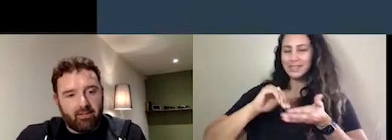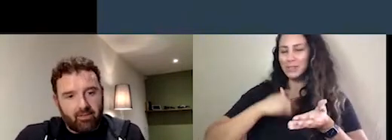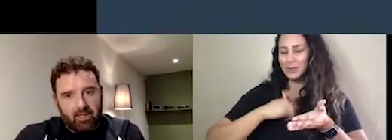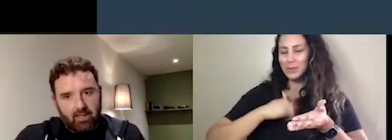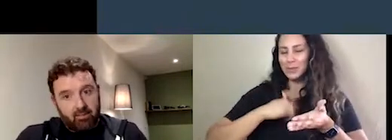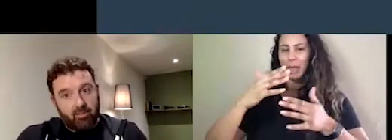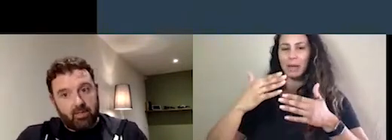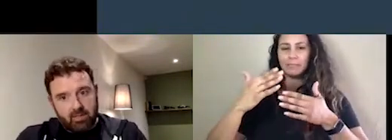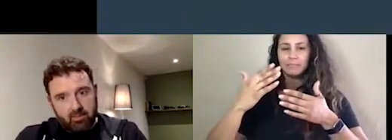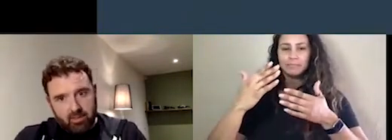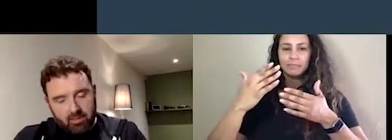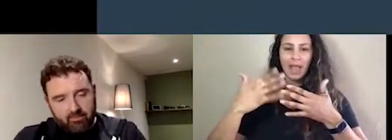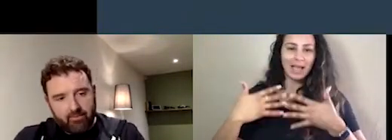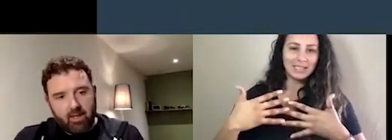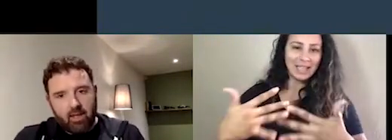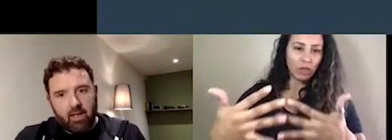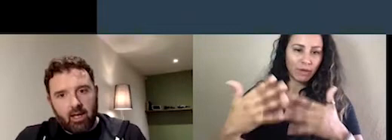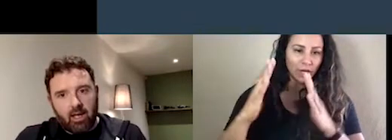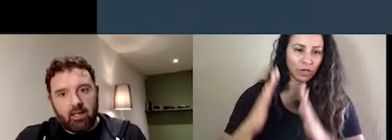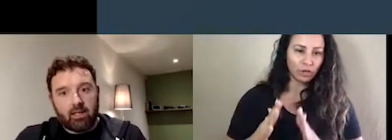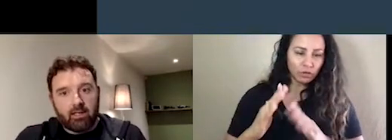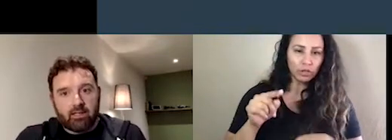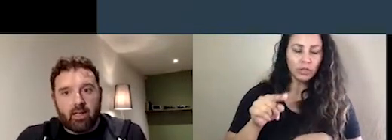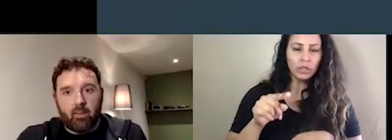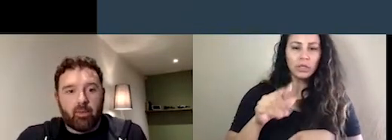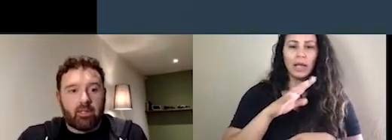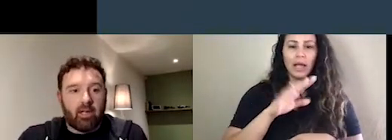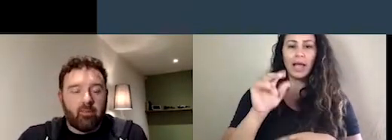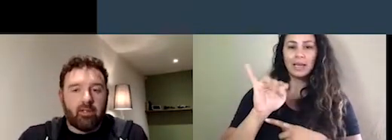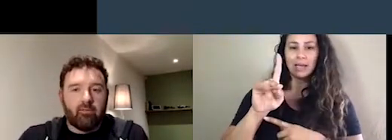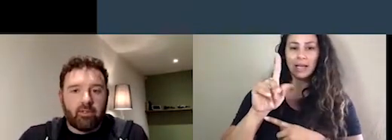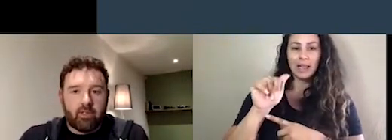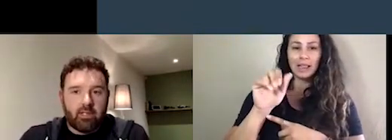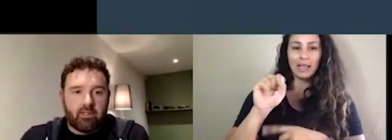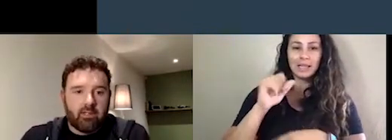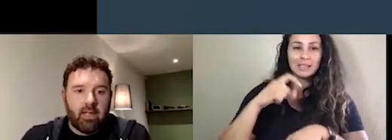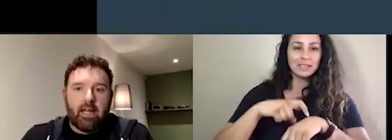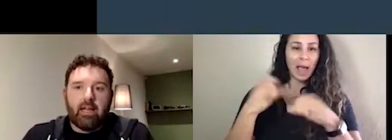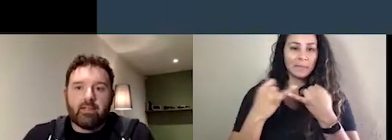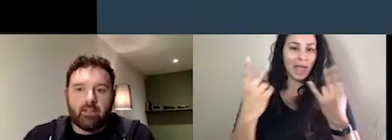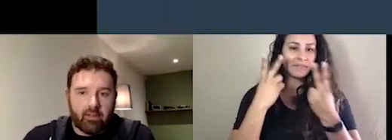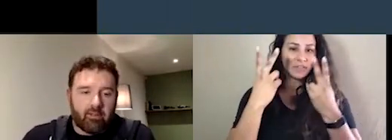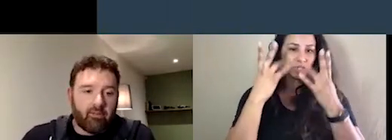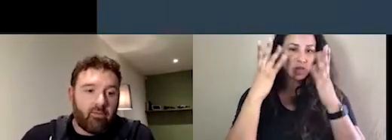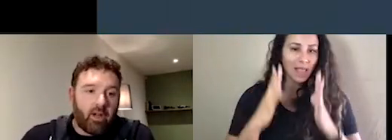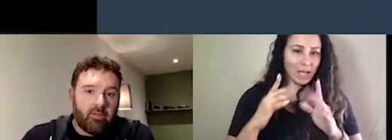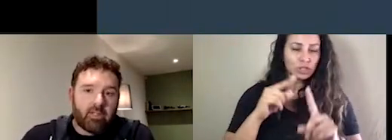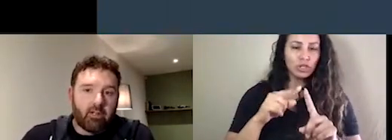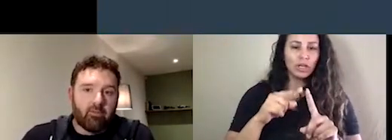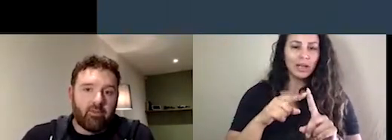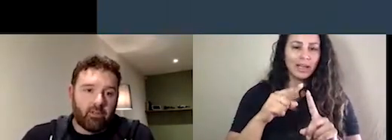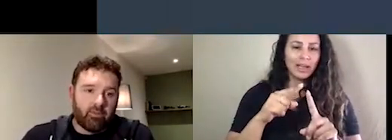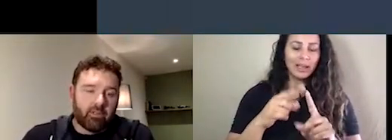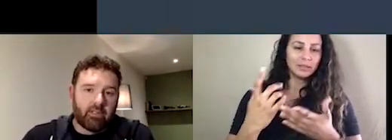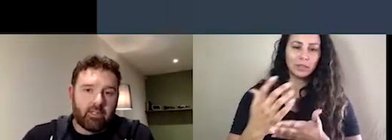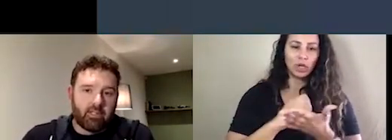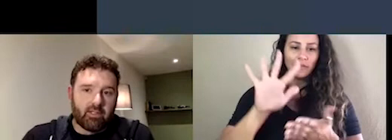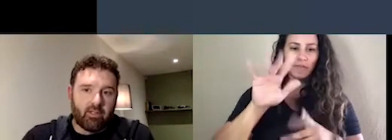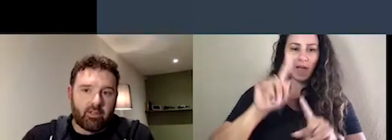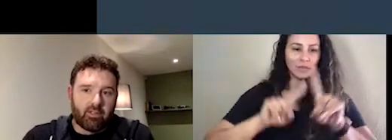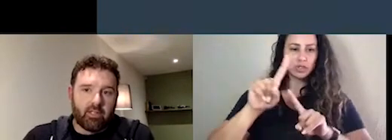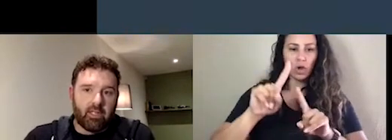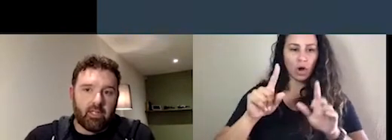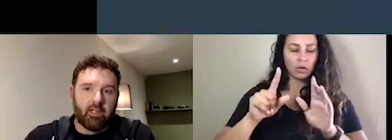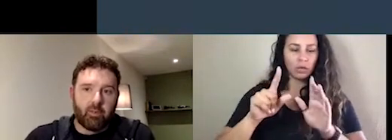accelerated certification participant. And Nicholas's app, Timeline Visualizer, has earned 5-star reviews since